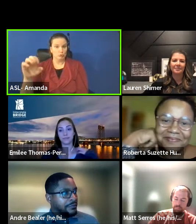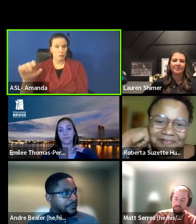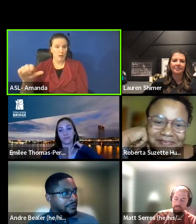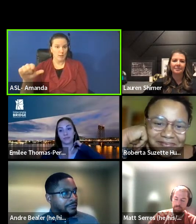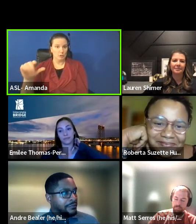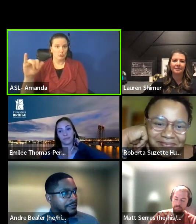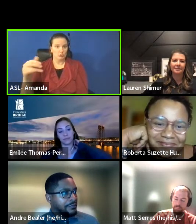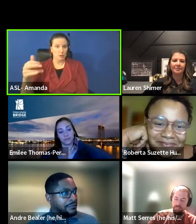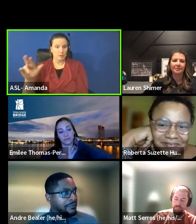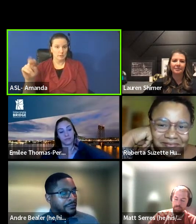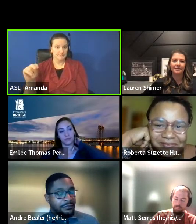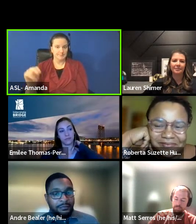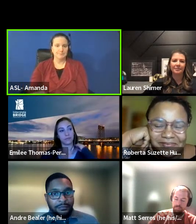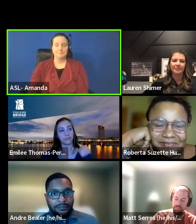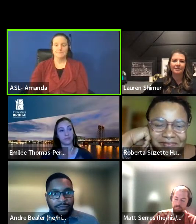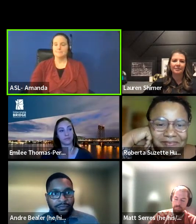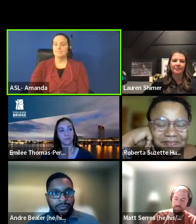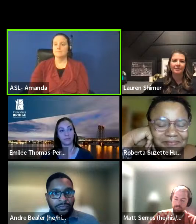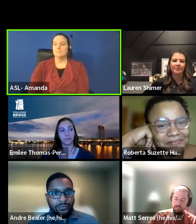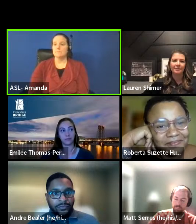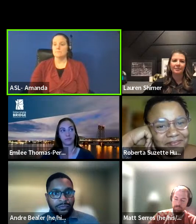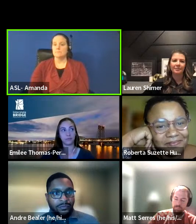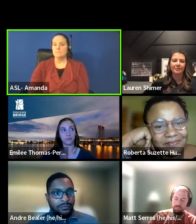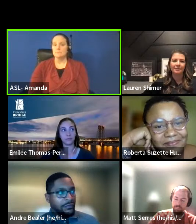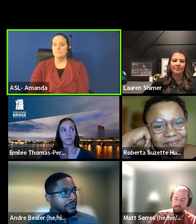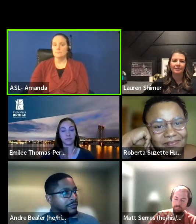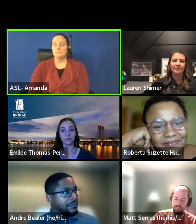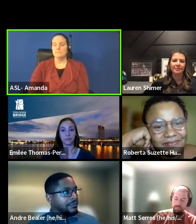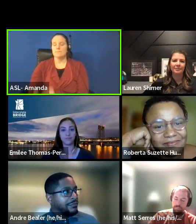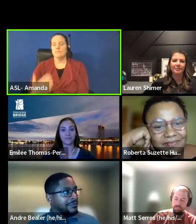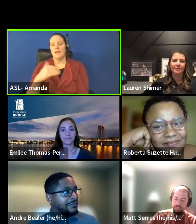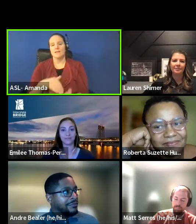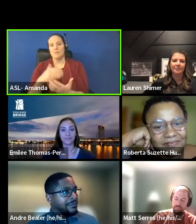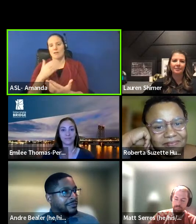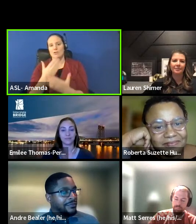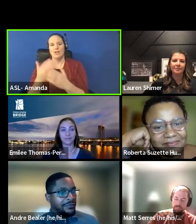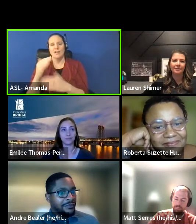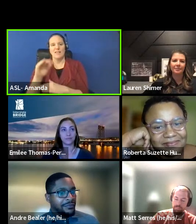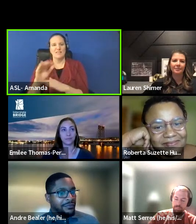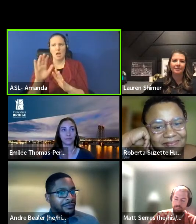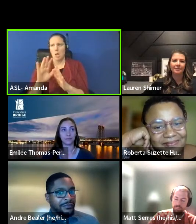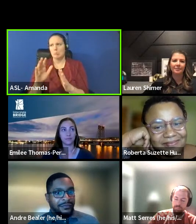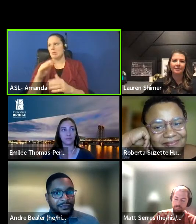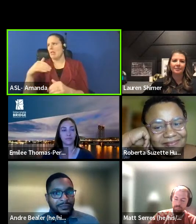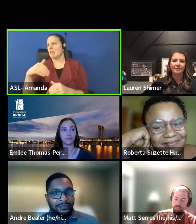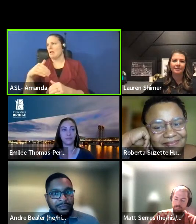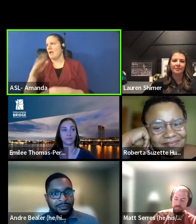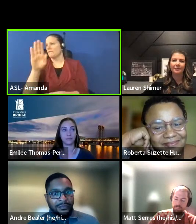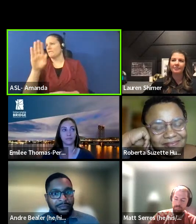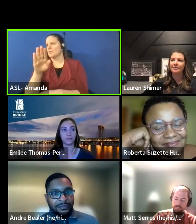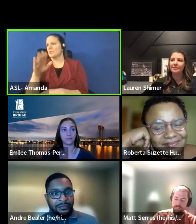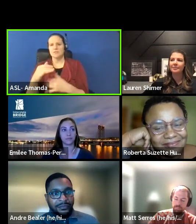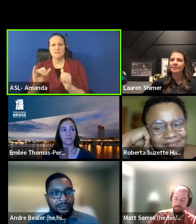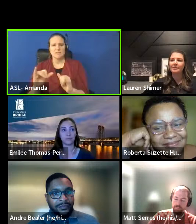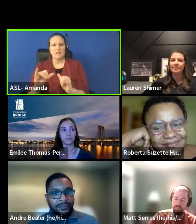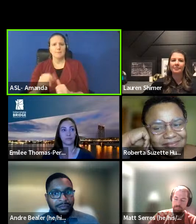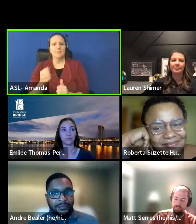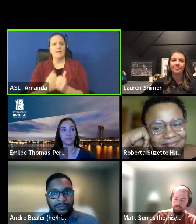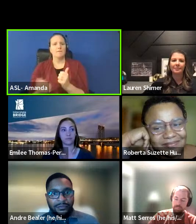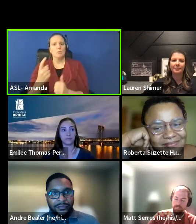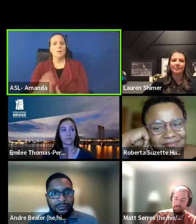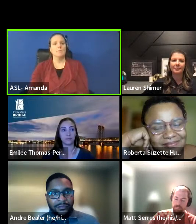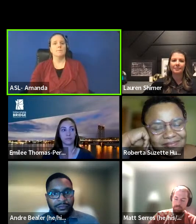Well, once again, good, well, it's not evening yet. Good afternoon, everybody. And, you